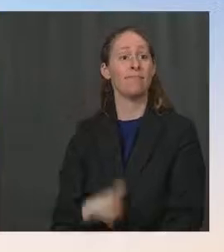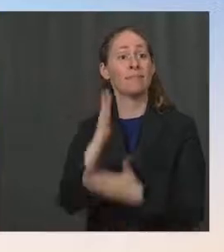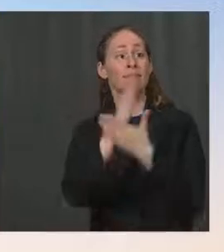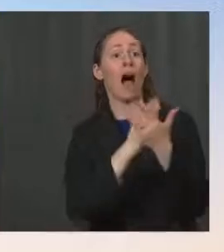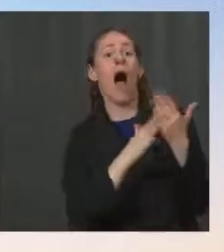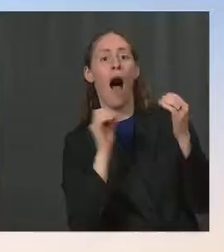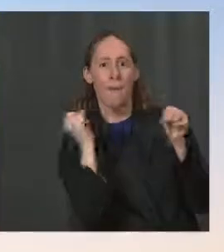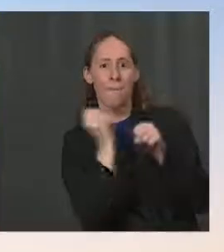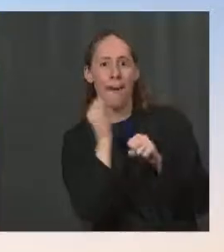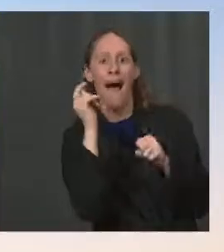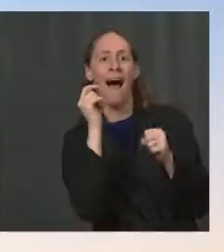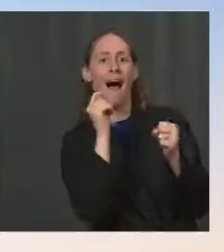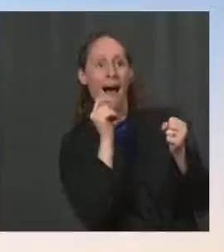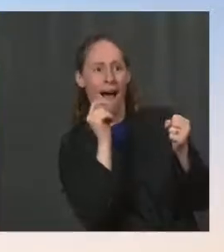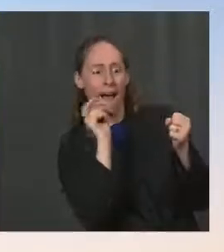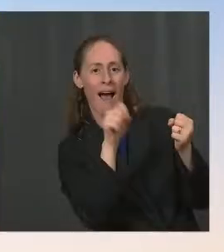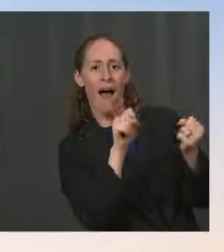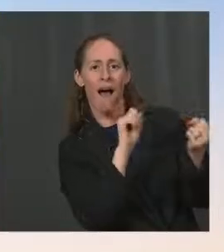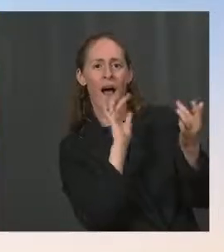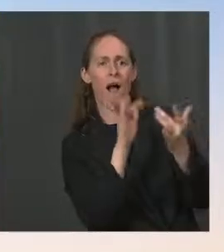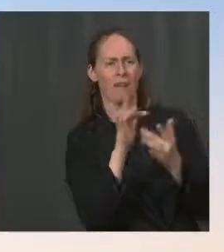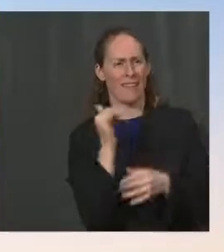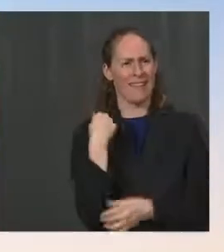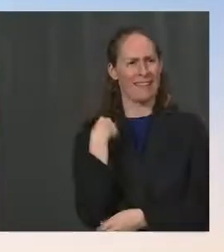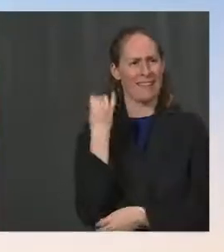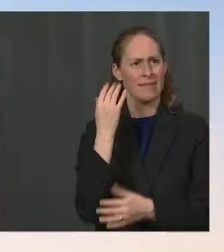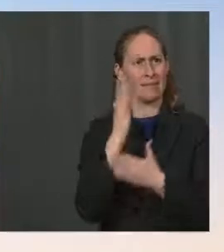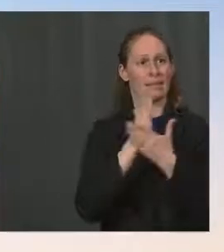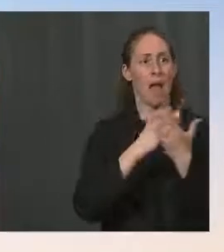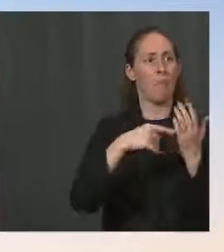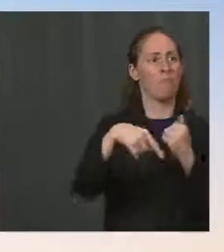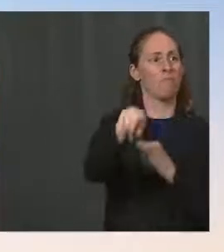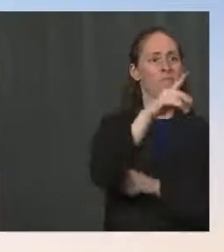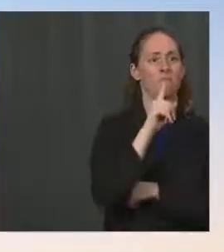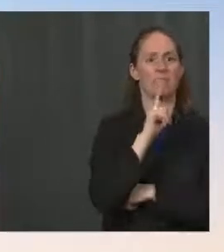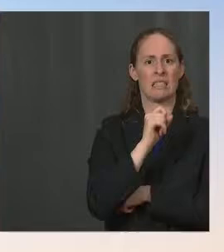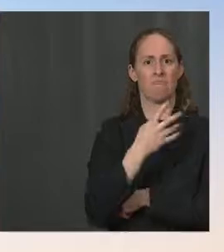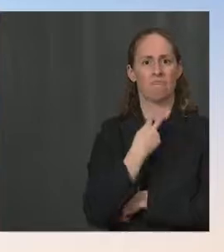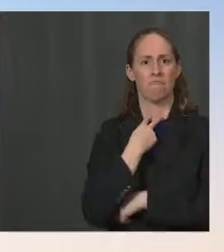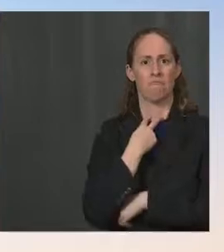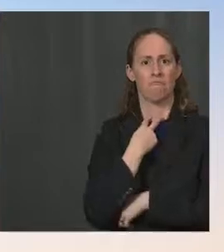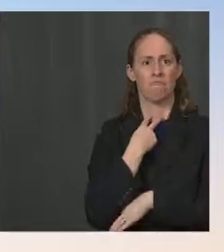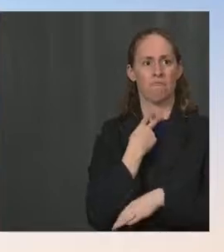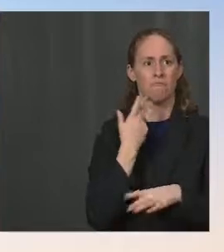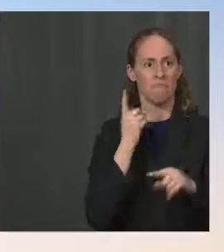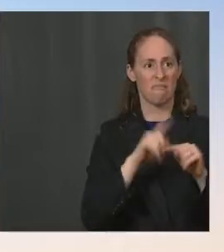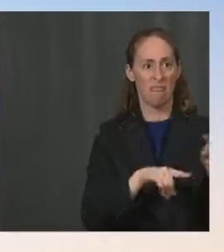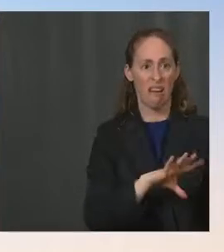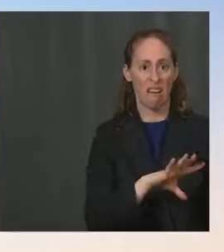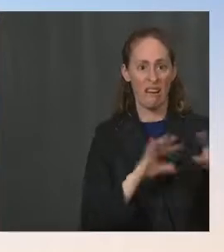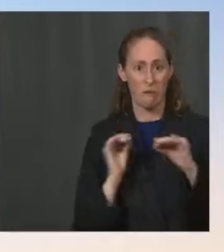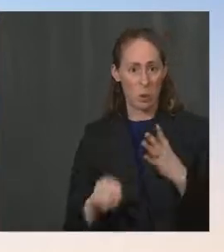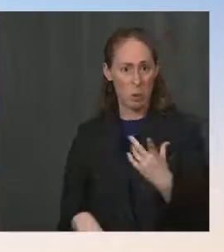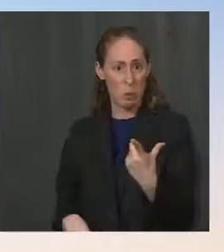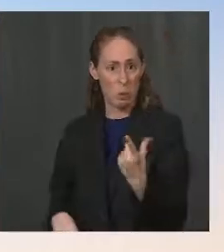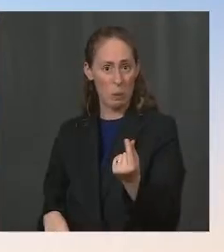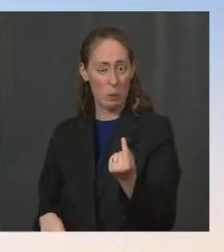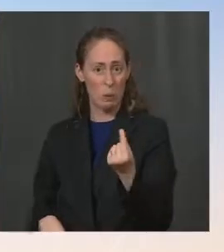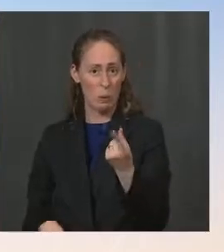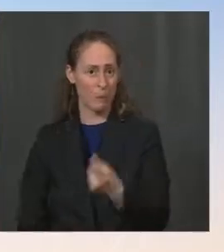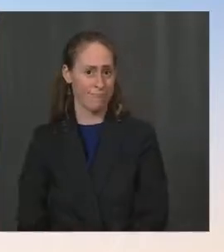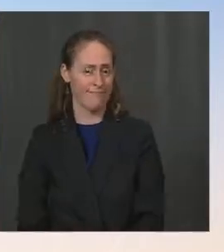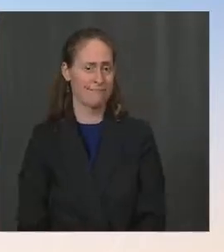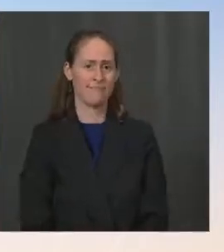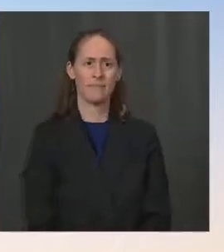that those priority groups could not get through. Was that a contingency that was planned for? Well, Jackie, I think it's important to